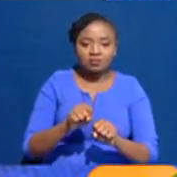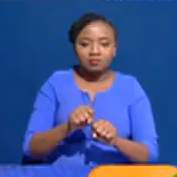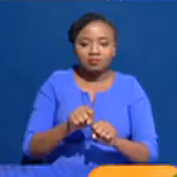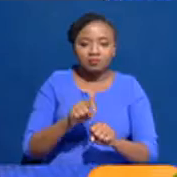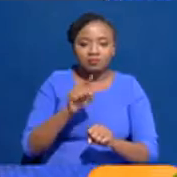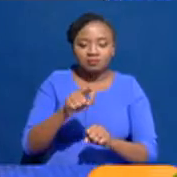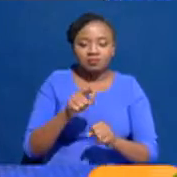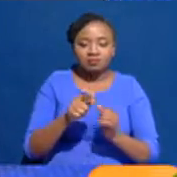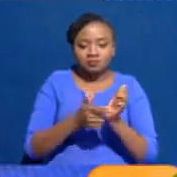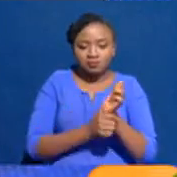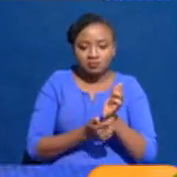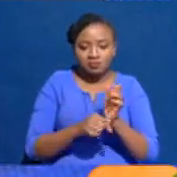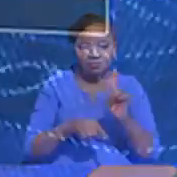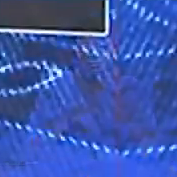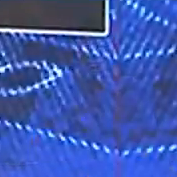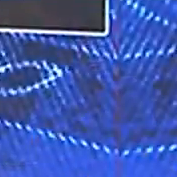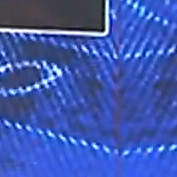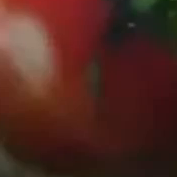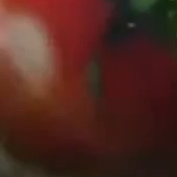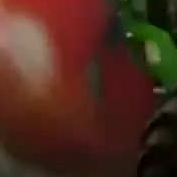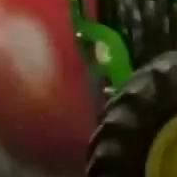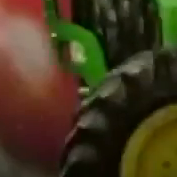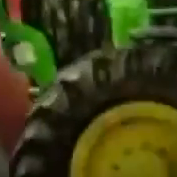variety in the county.